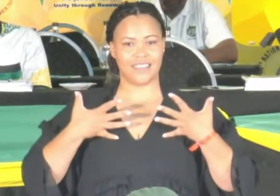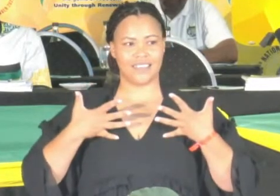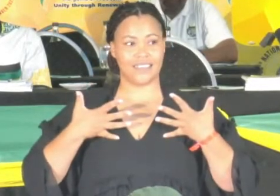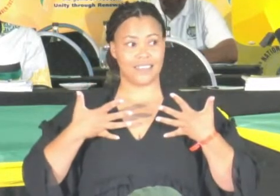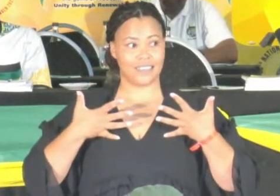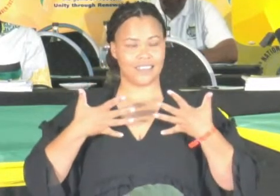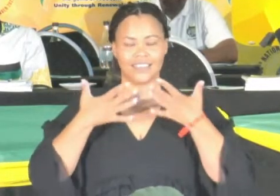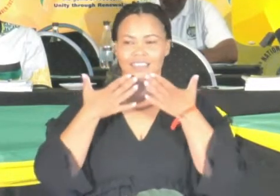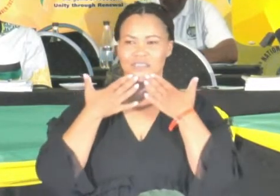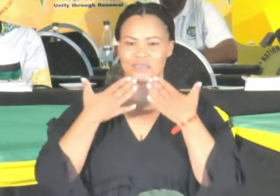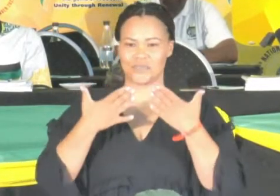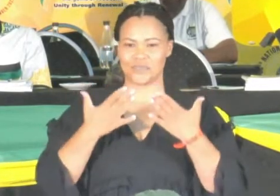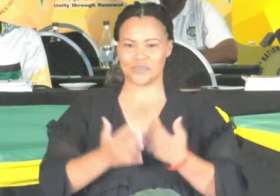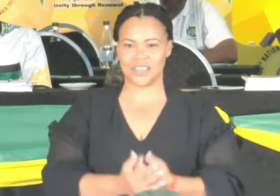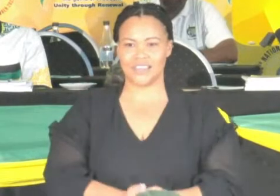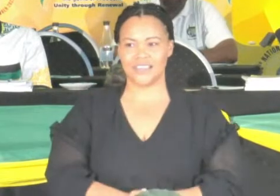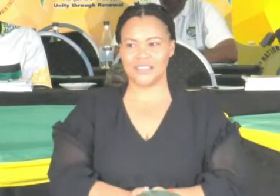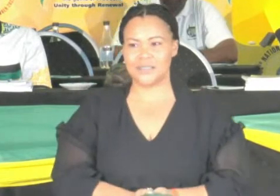Thank you.